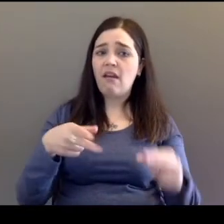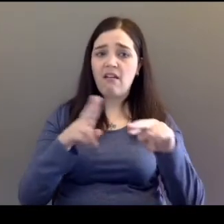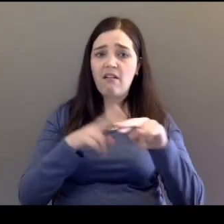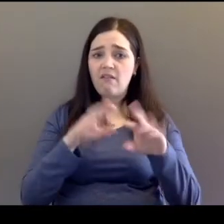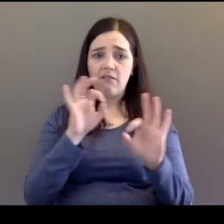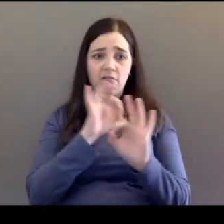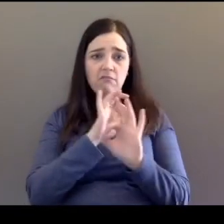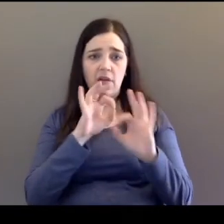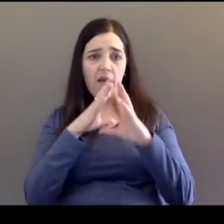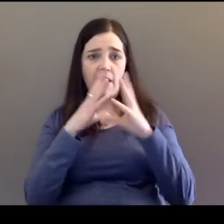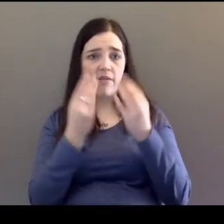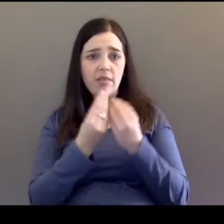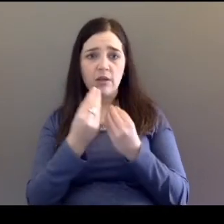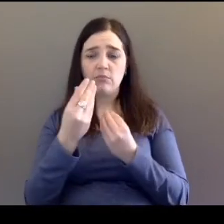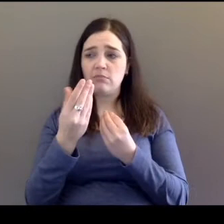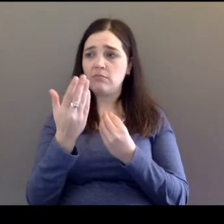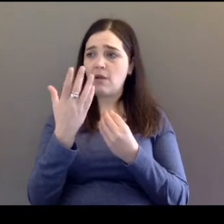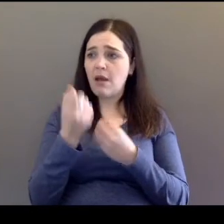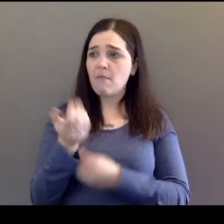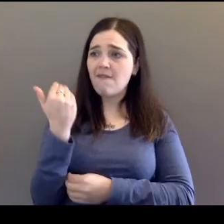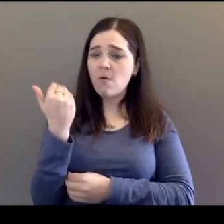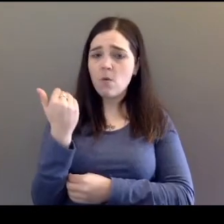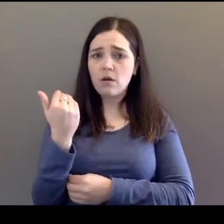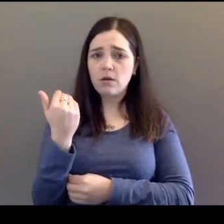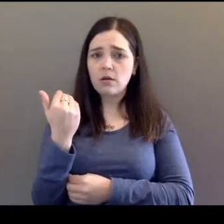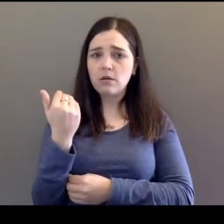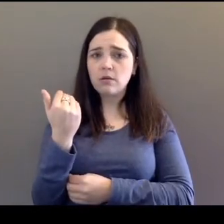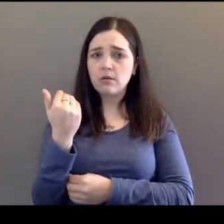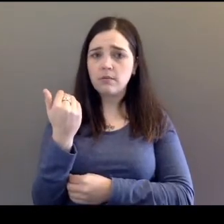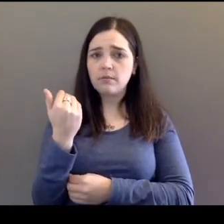things that you once had?